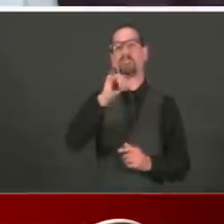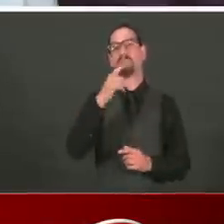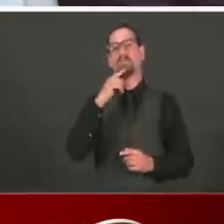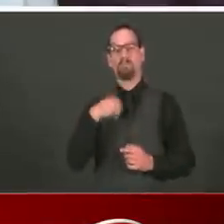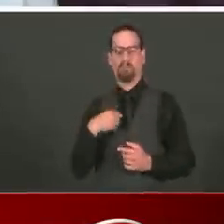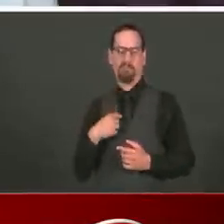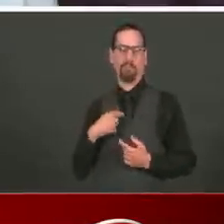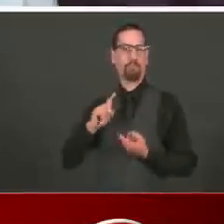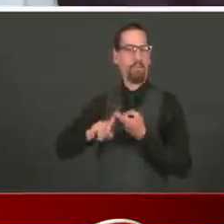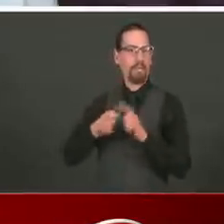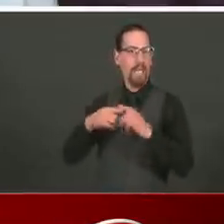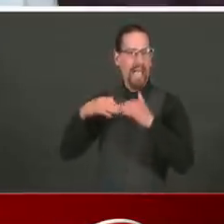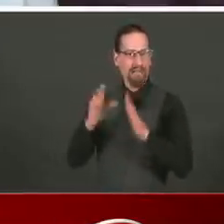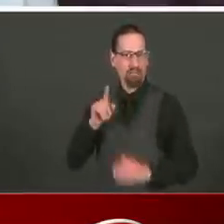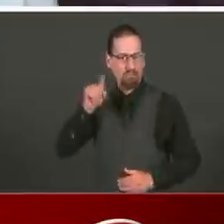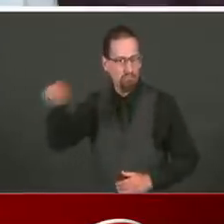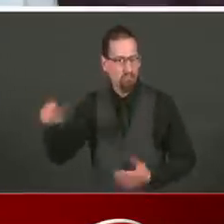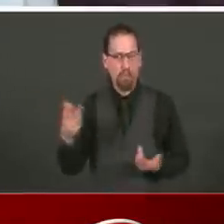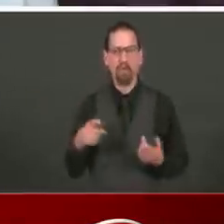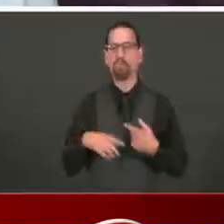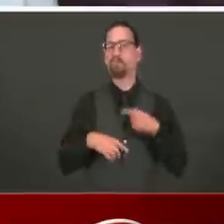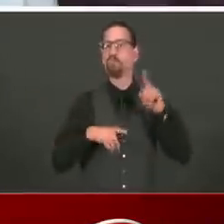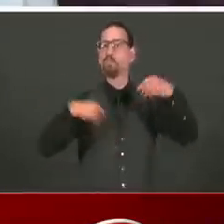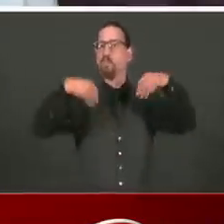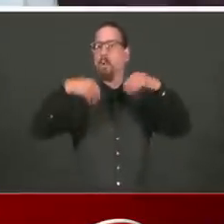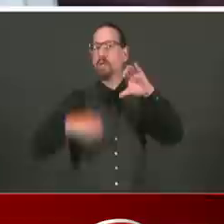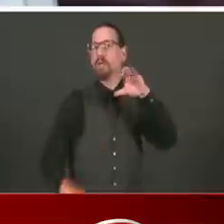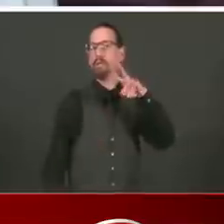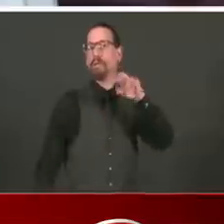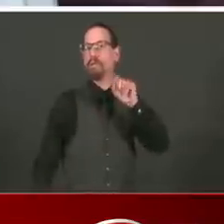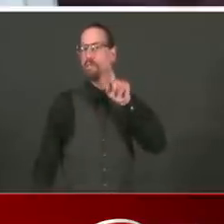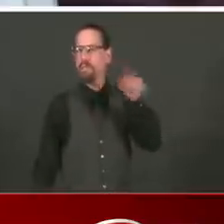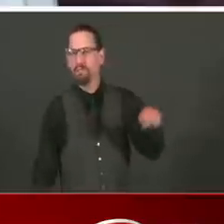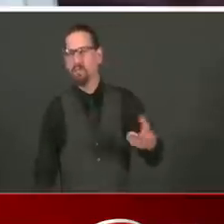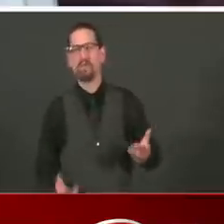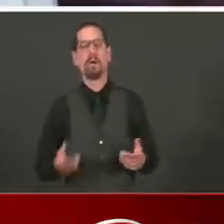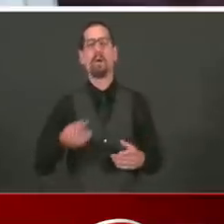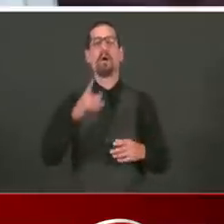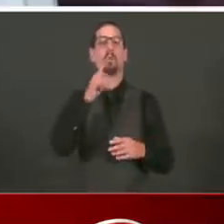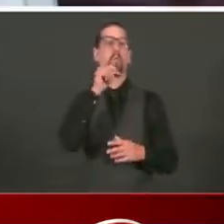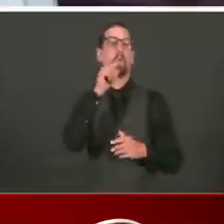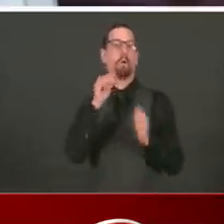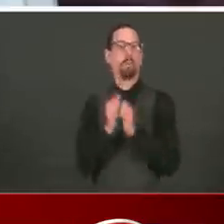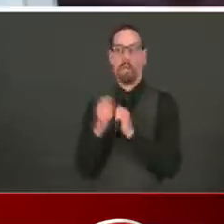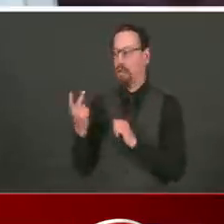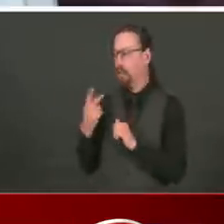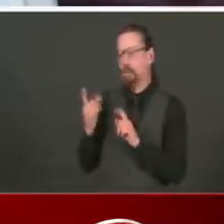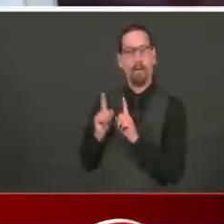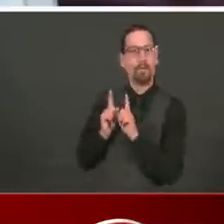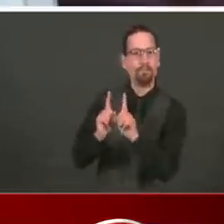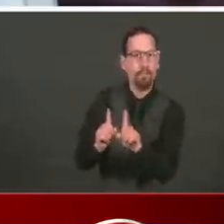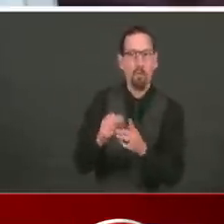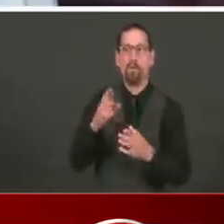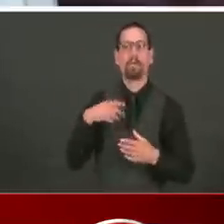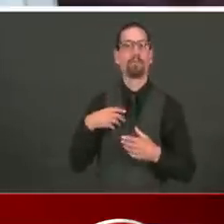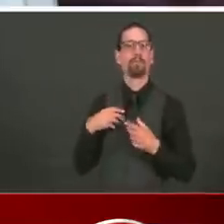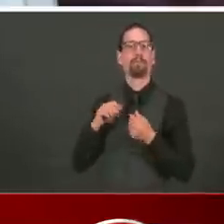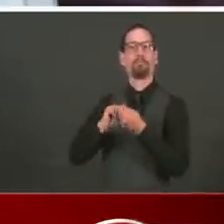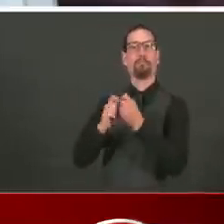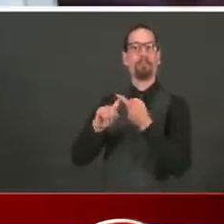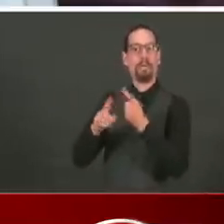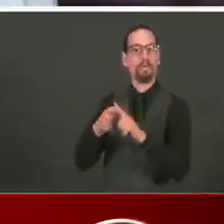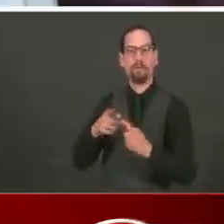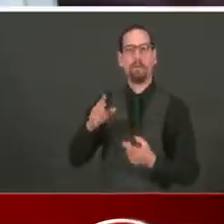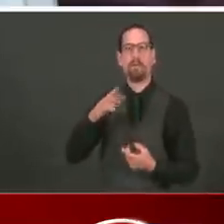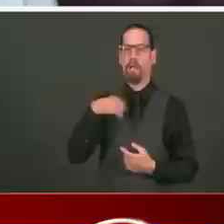CVS, you were at wherever you were at, and you can leave a note who you were with. I love this because I often forget who